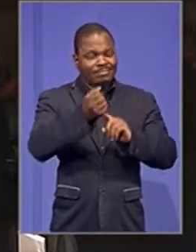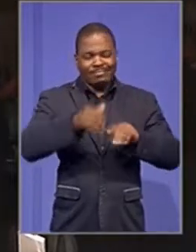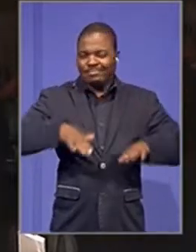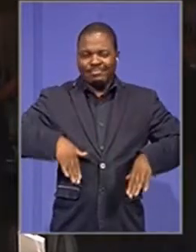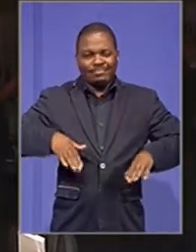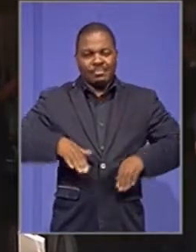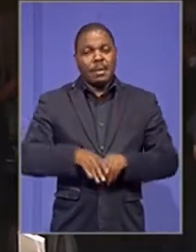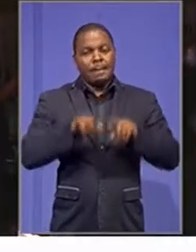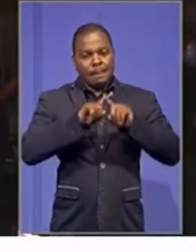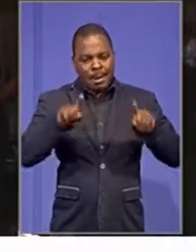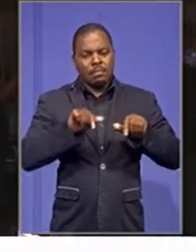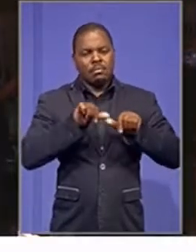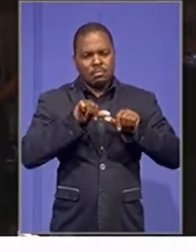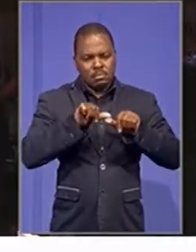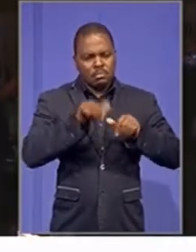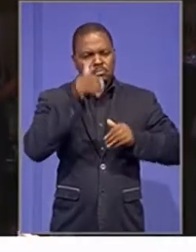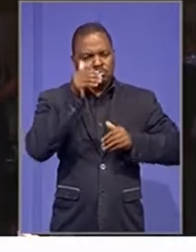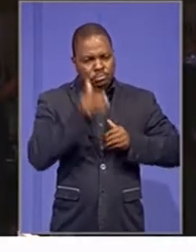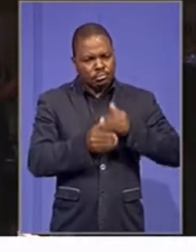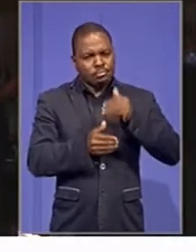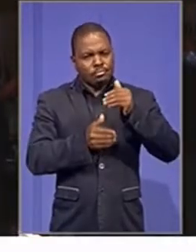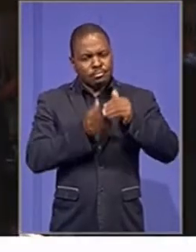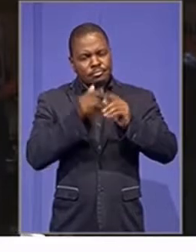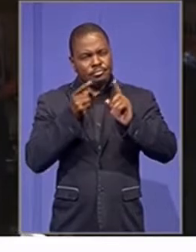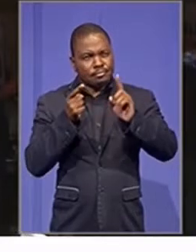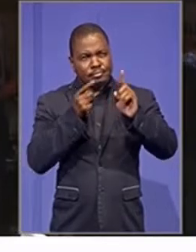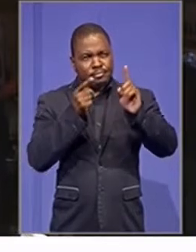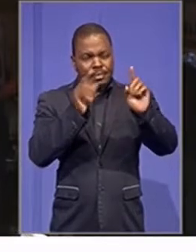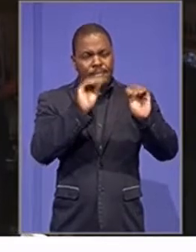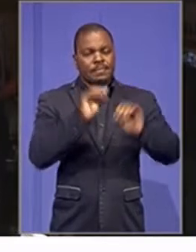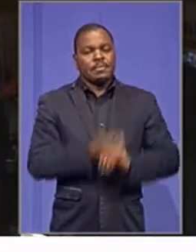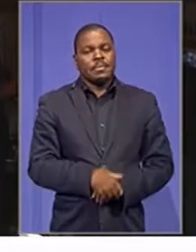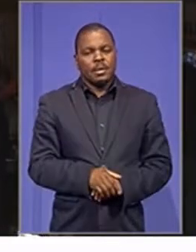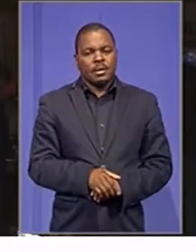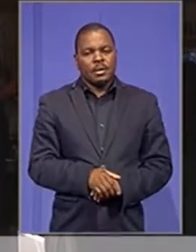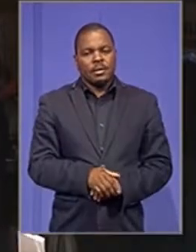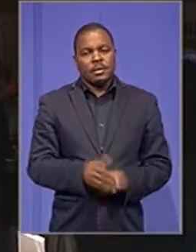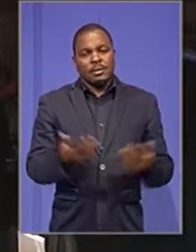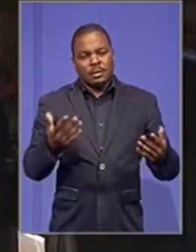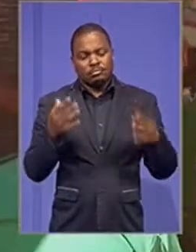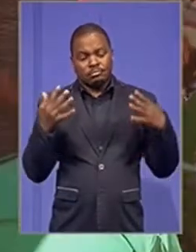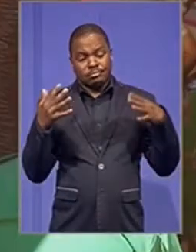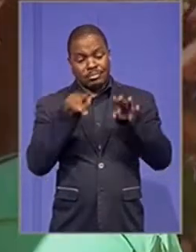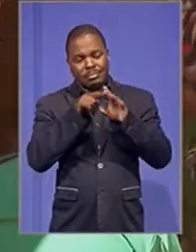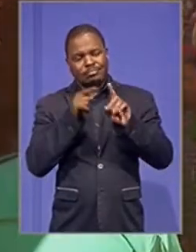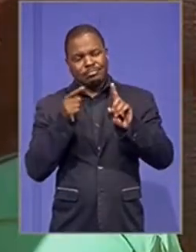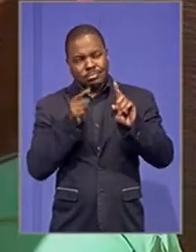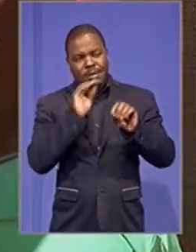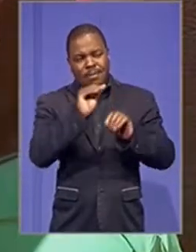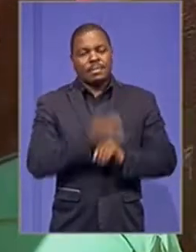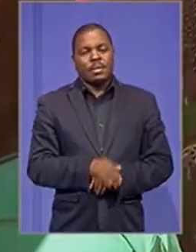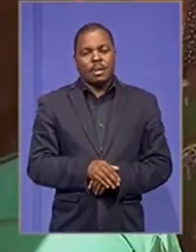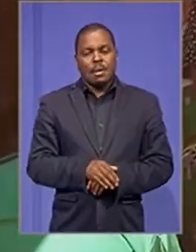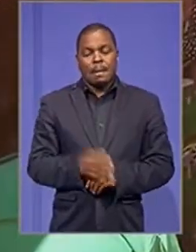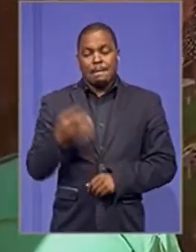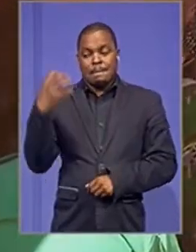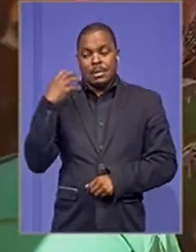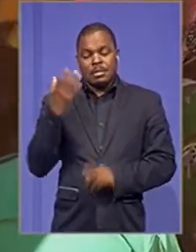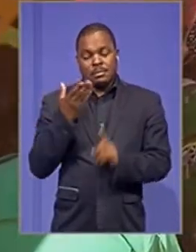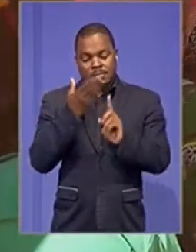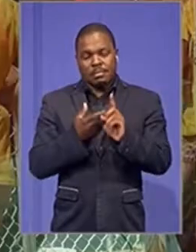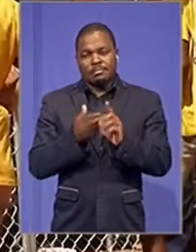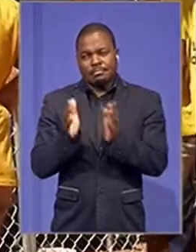are moving. We are moving to where we want to be as a nation when it comes to reconciliation. Mothetho o ipileditse go banna go